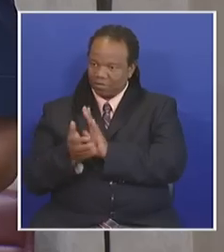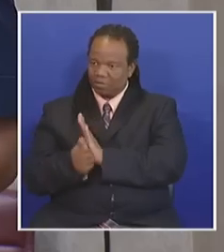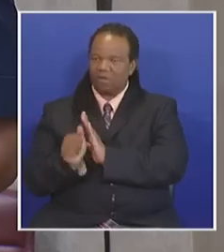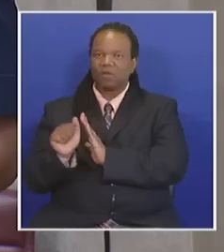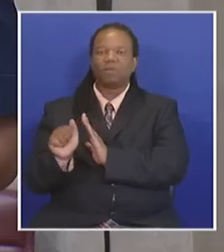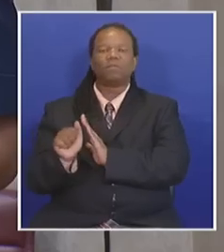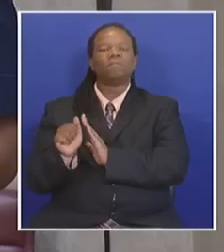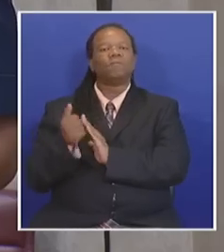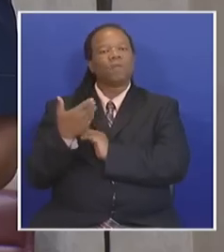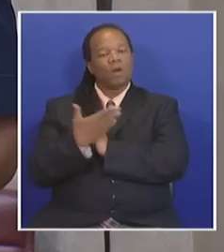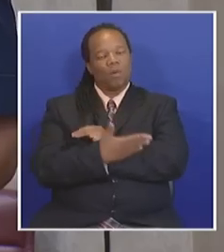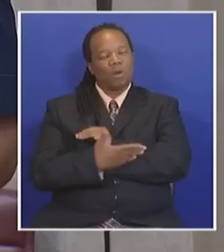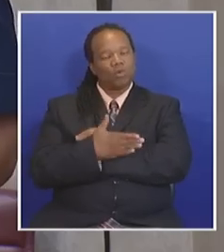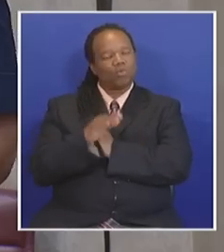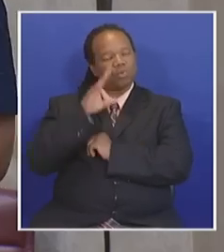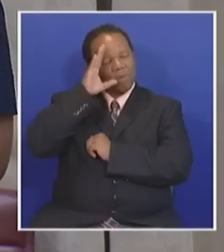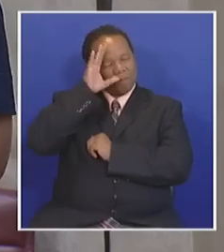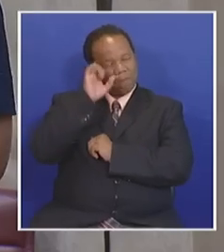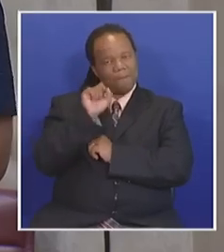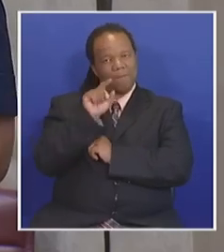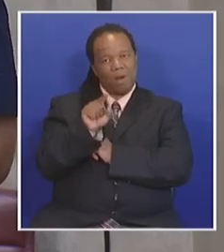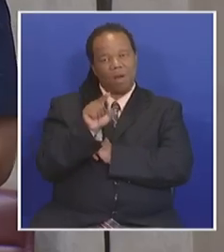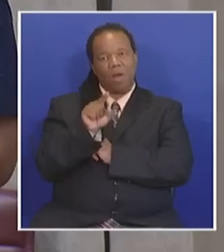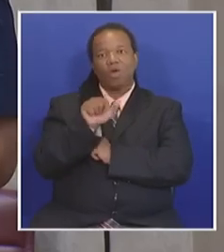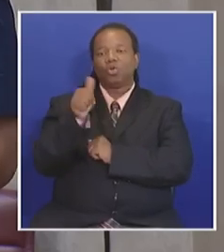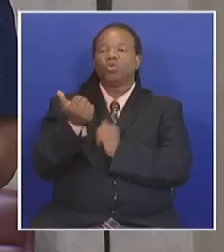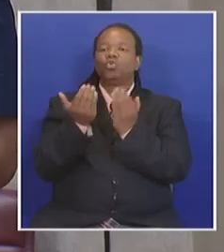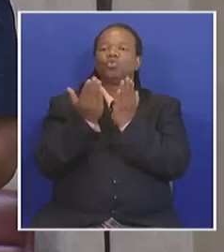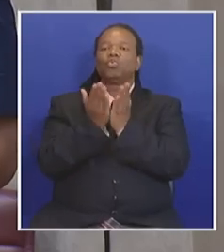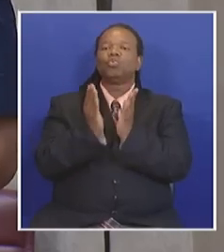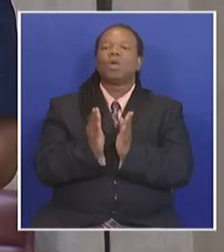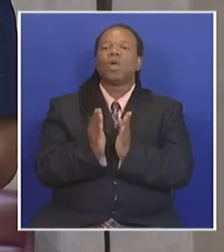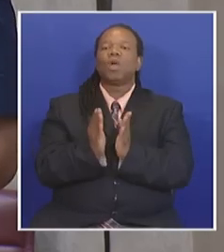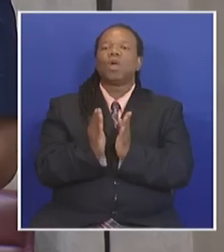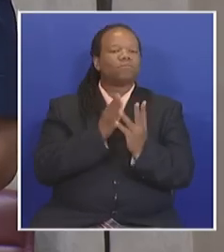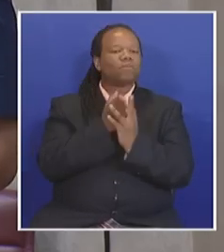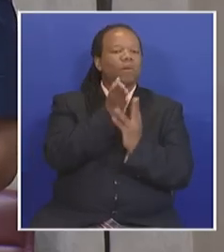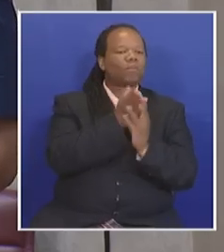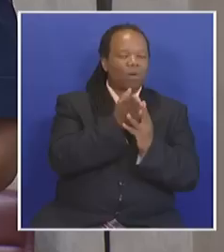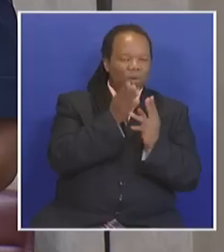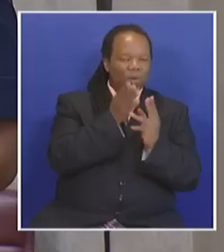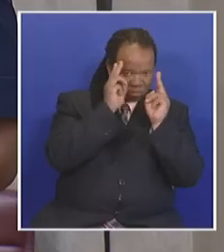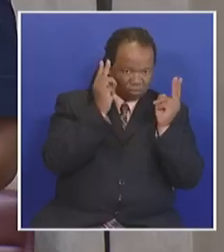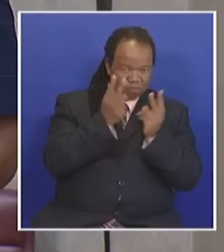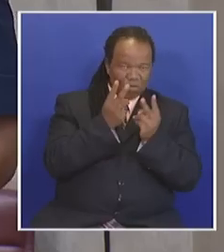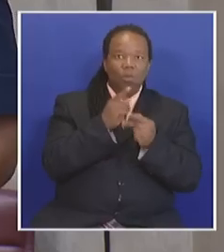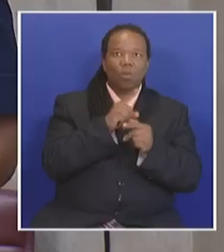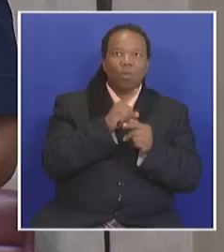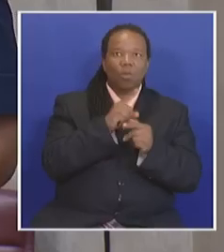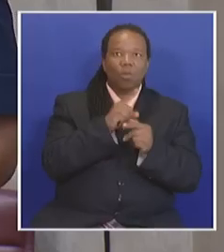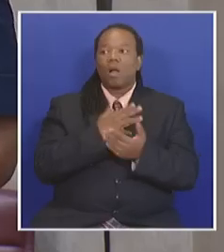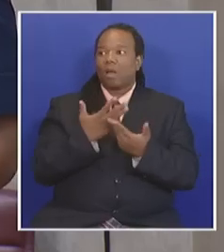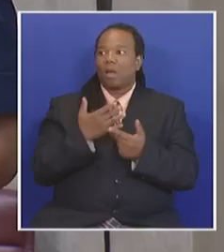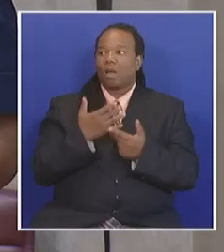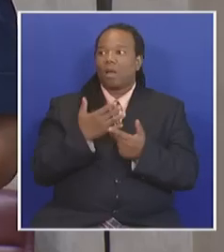Madam Chairperson, you will remember when students could not study anymore or anywhere they choose because of the color of their